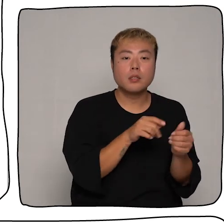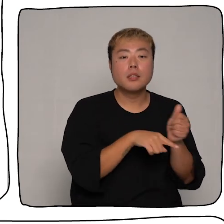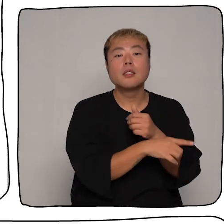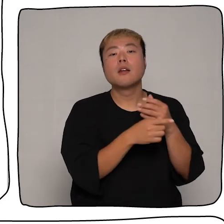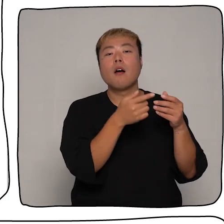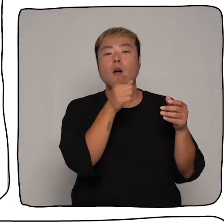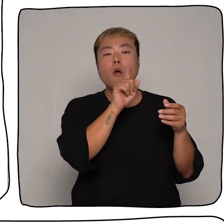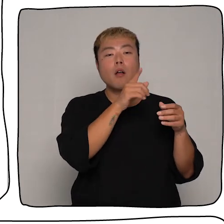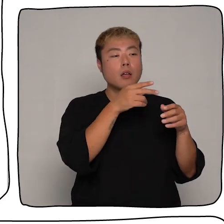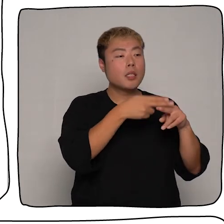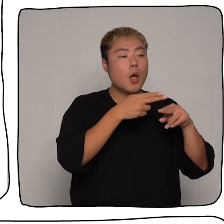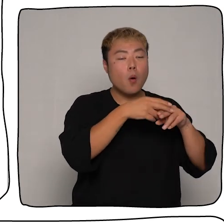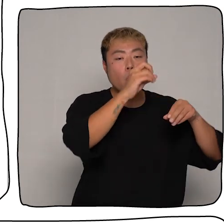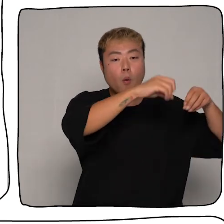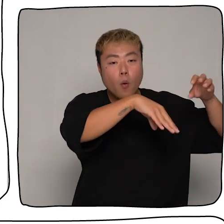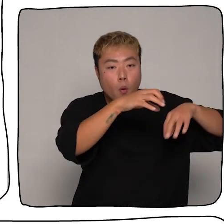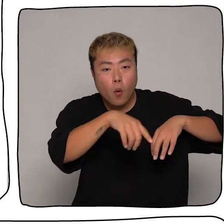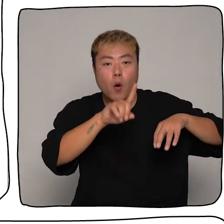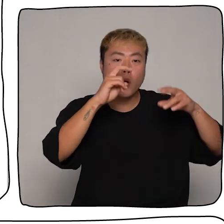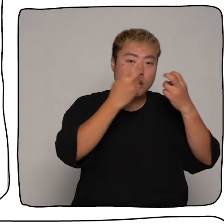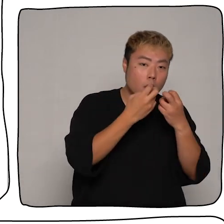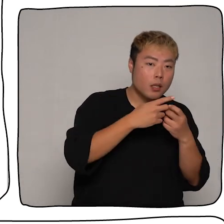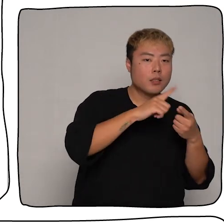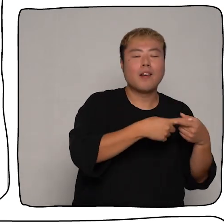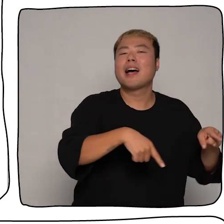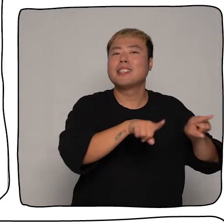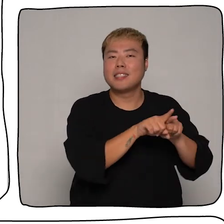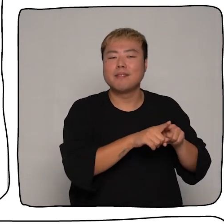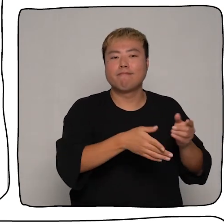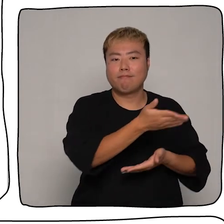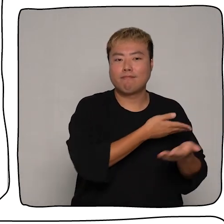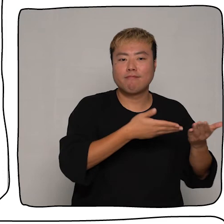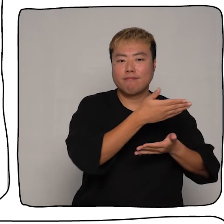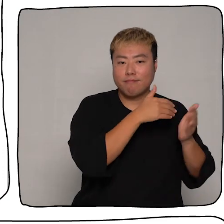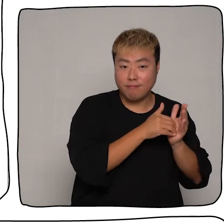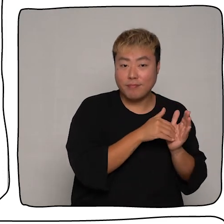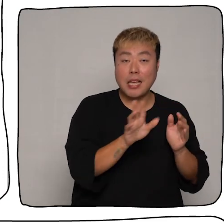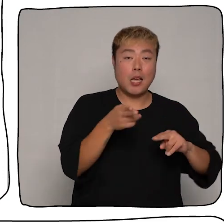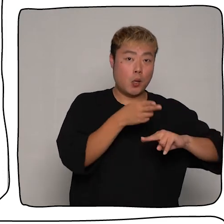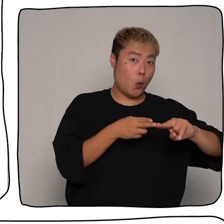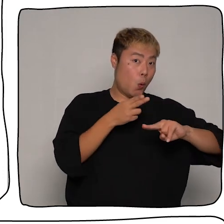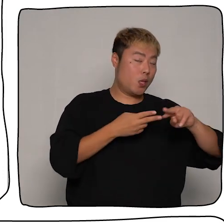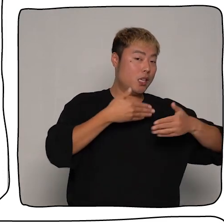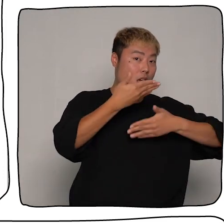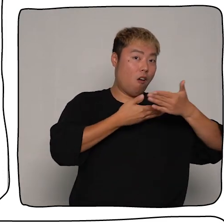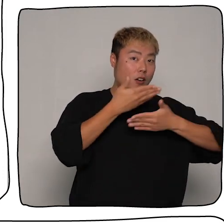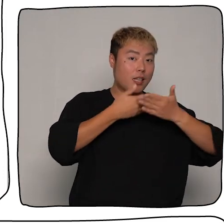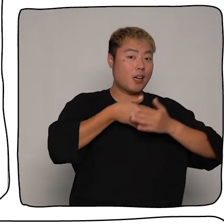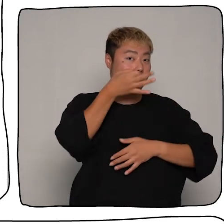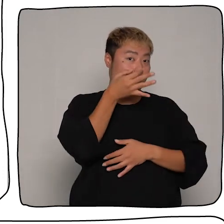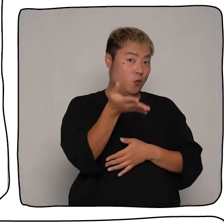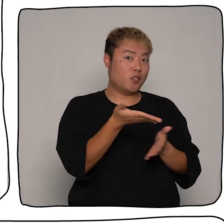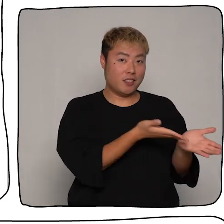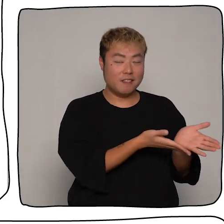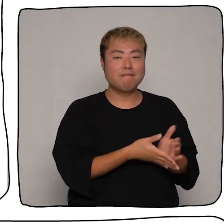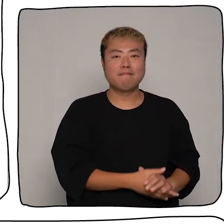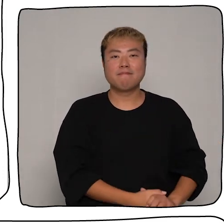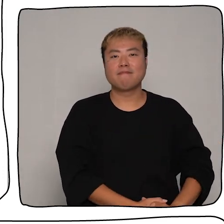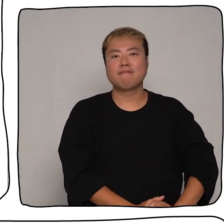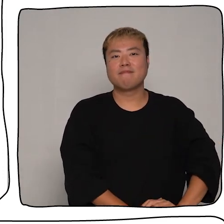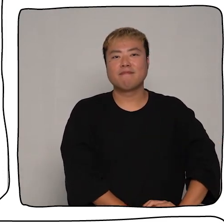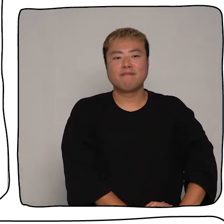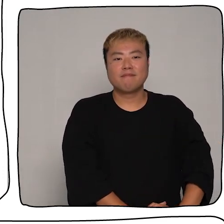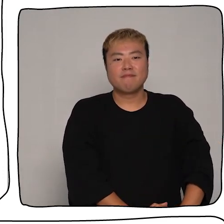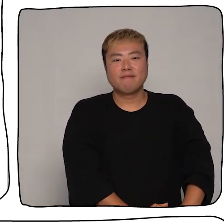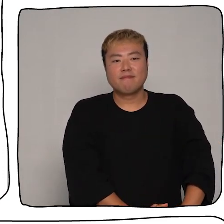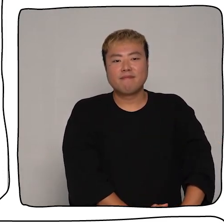the right position where he should put ingredients. So we have very short video of cooking.